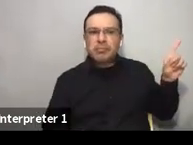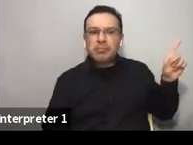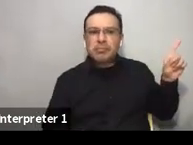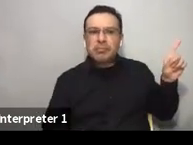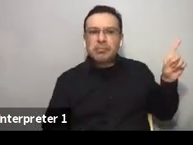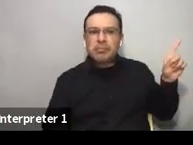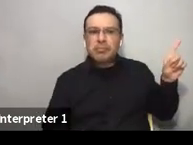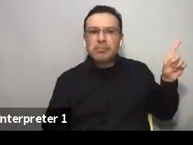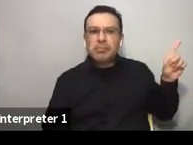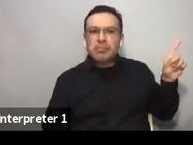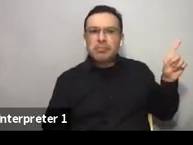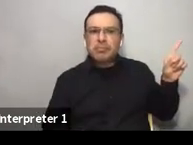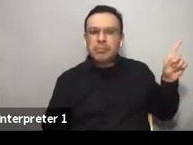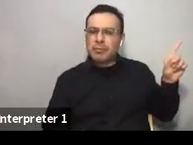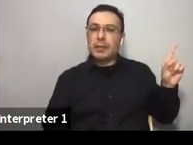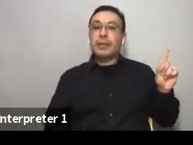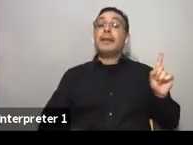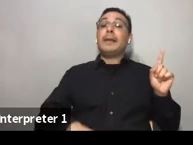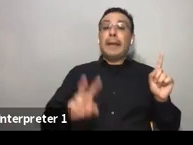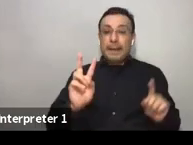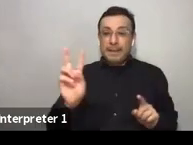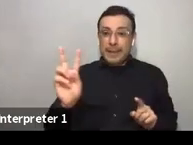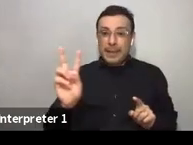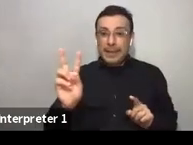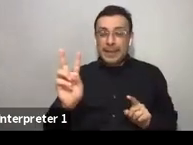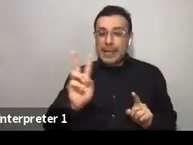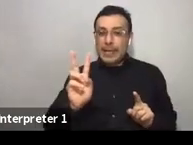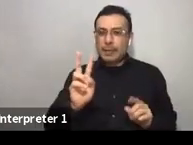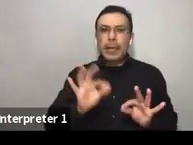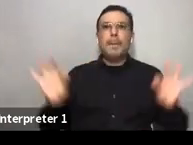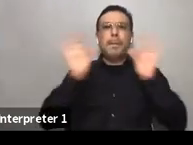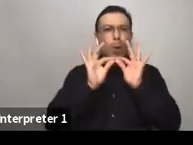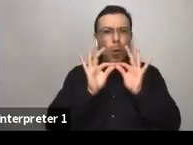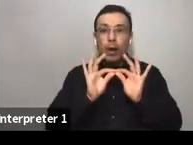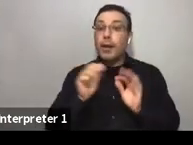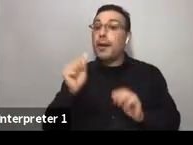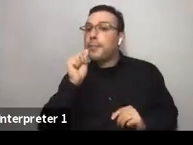center privacy in the work that you do with victims. What are the reasons for that?